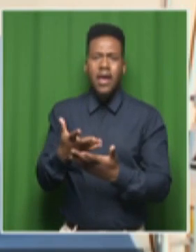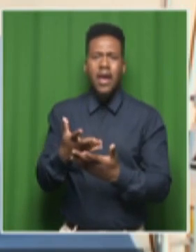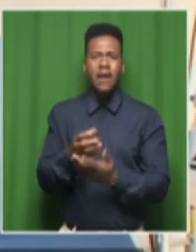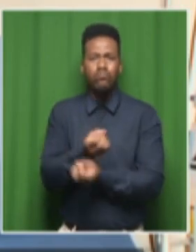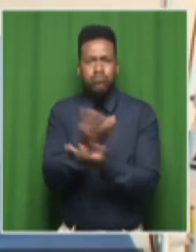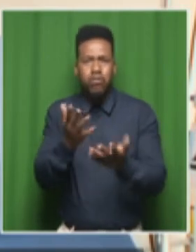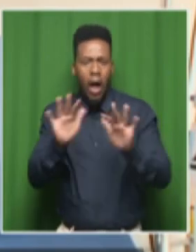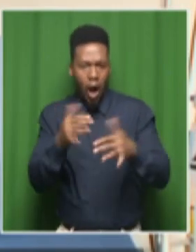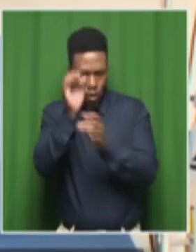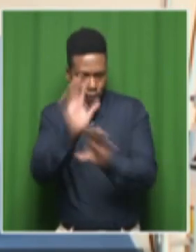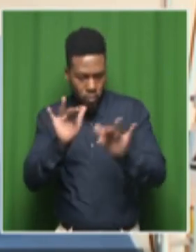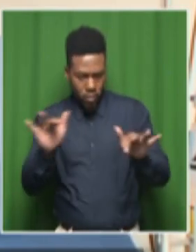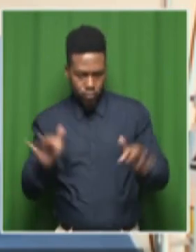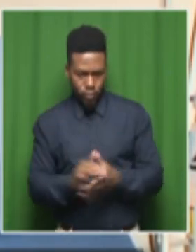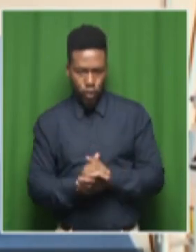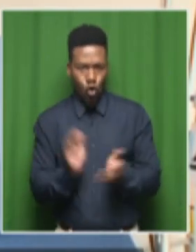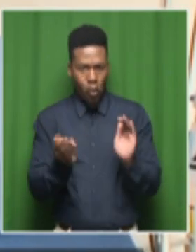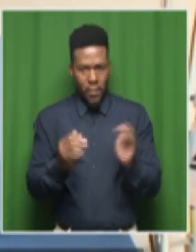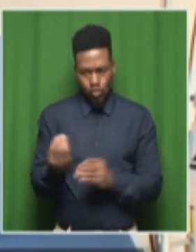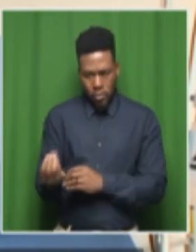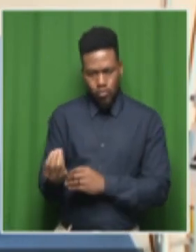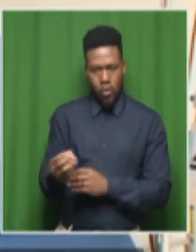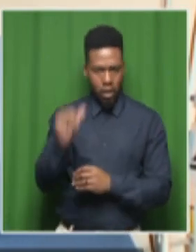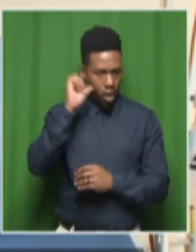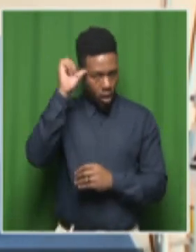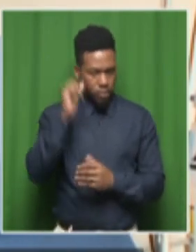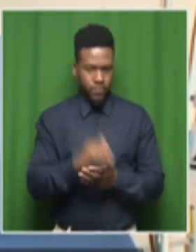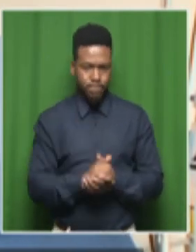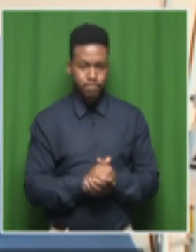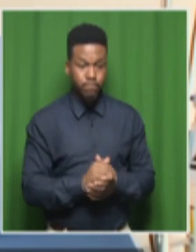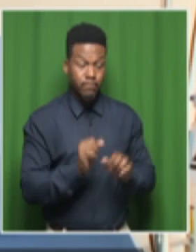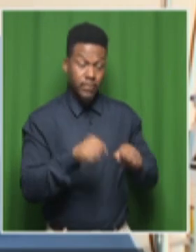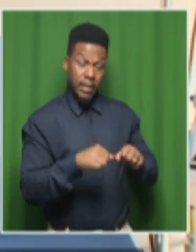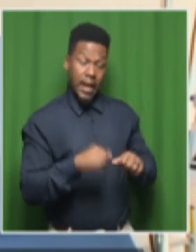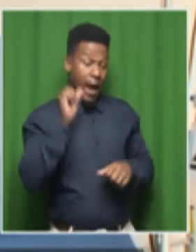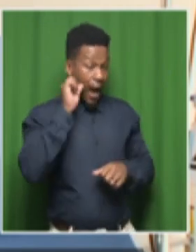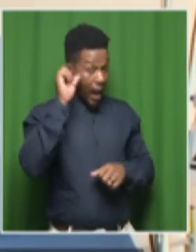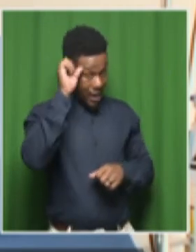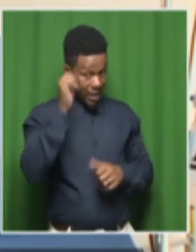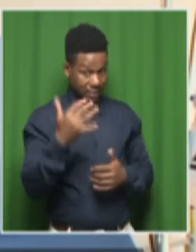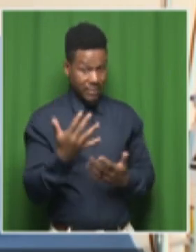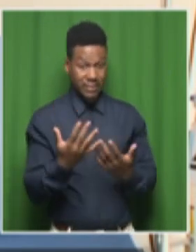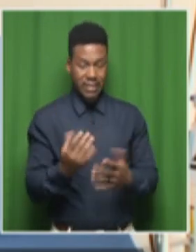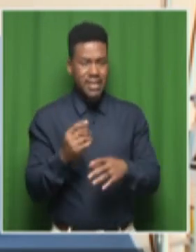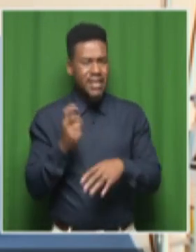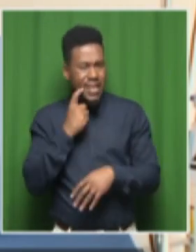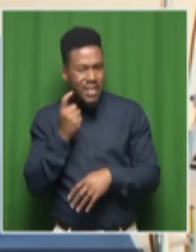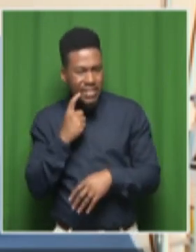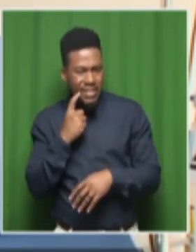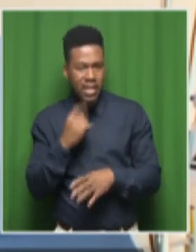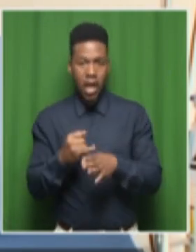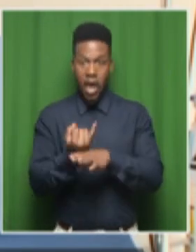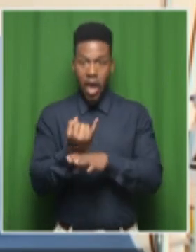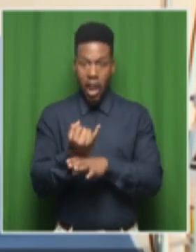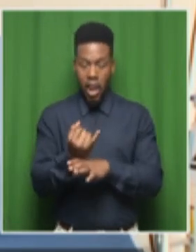really different, because a lot of adults is about early screening for cancer or for prevention.